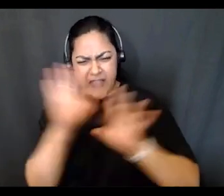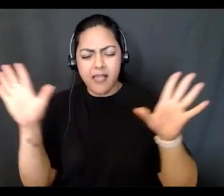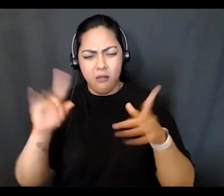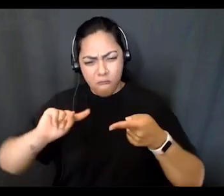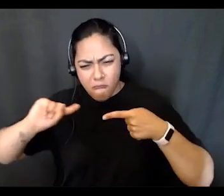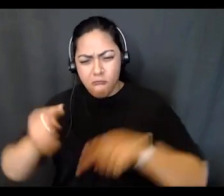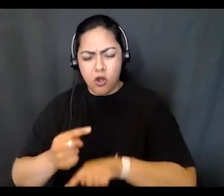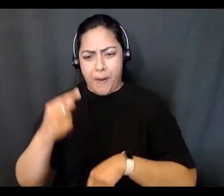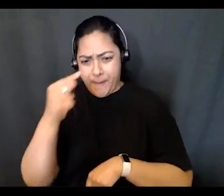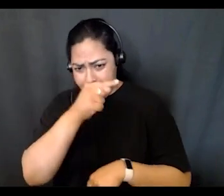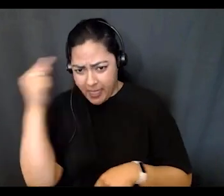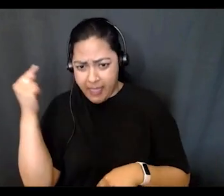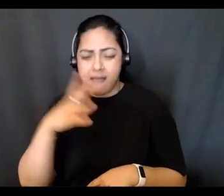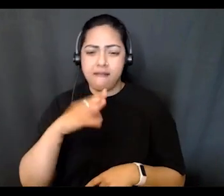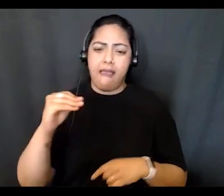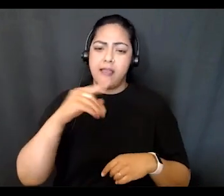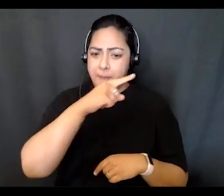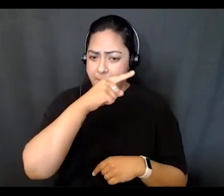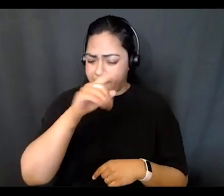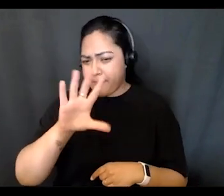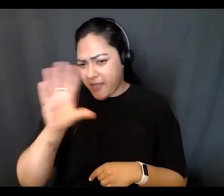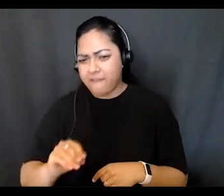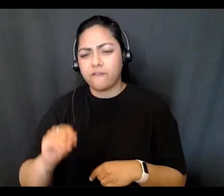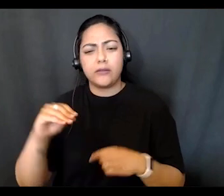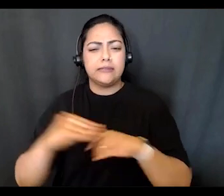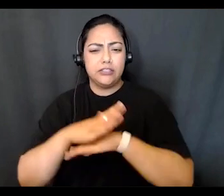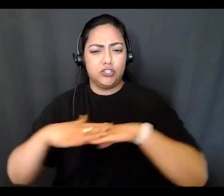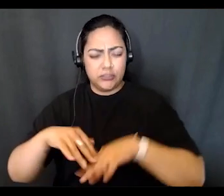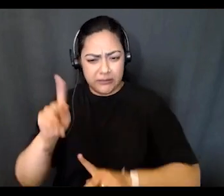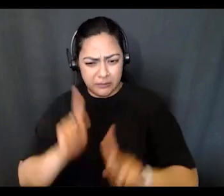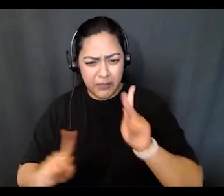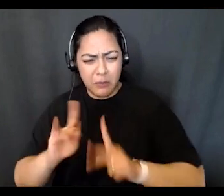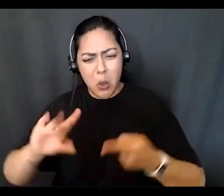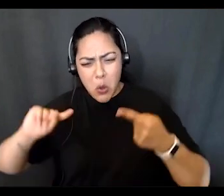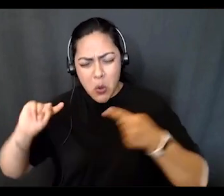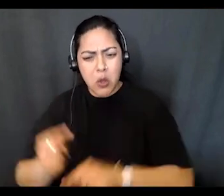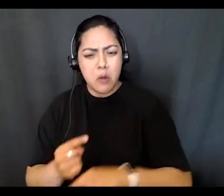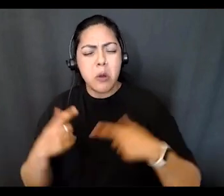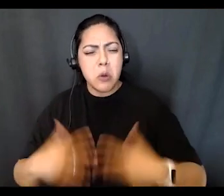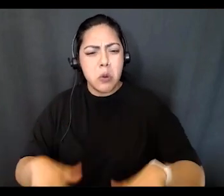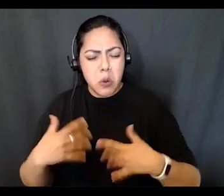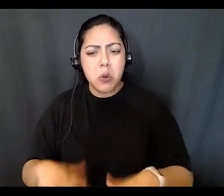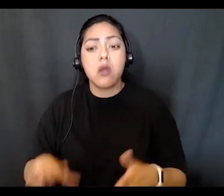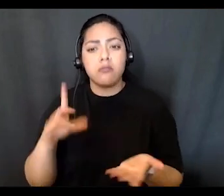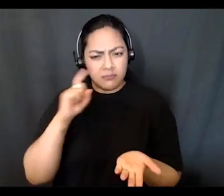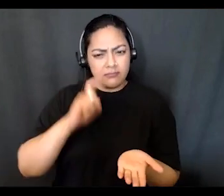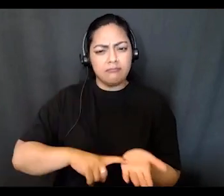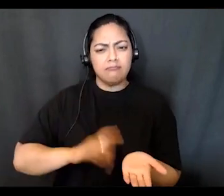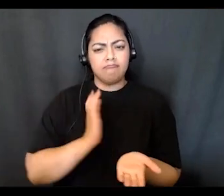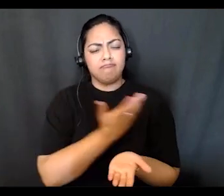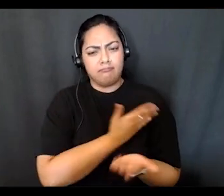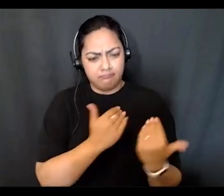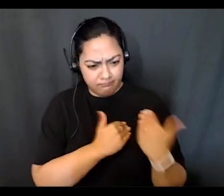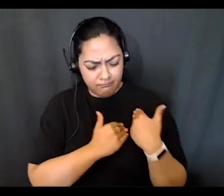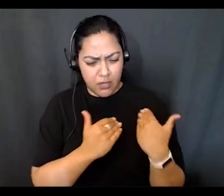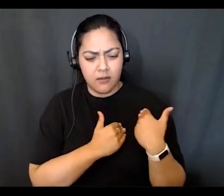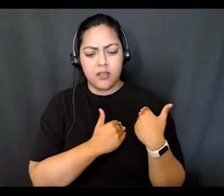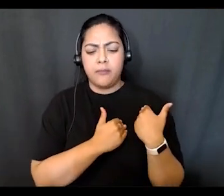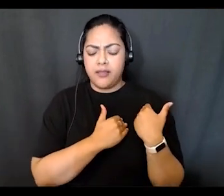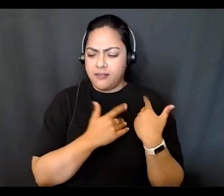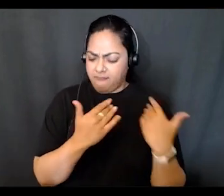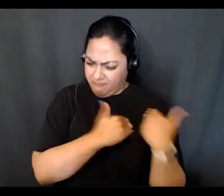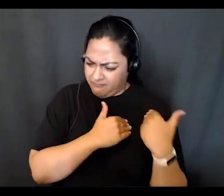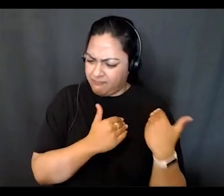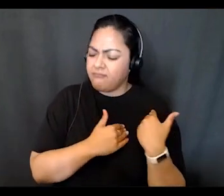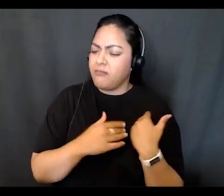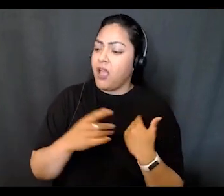both common and distinct logics and actions. And we recognize our responsibility and obligations as African peoples